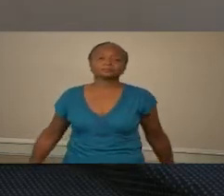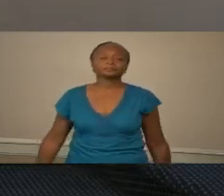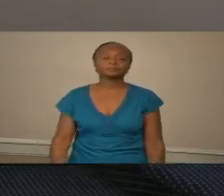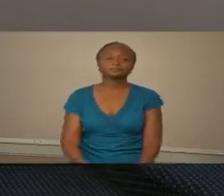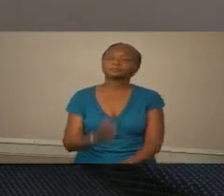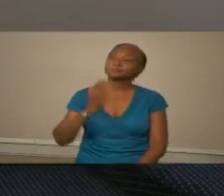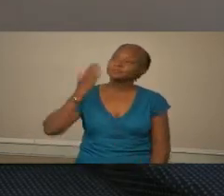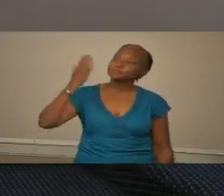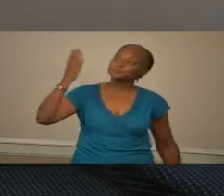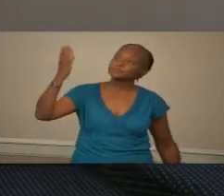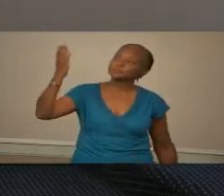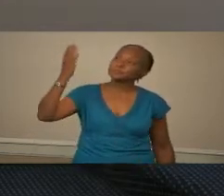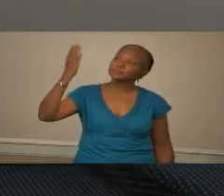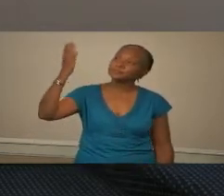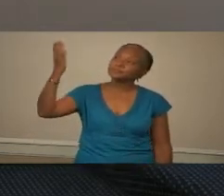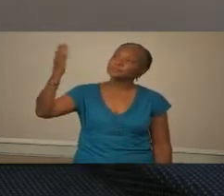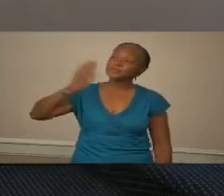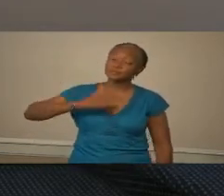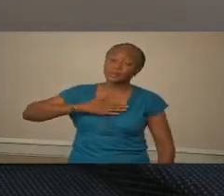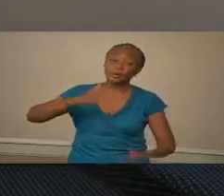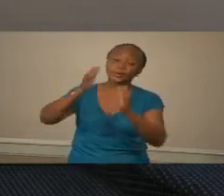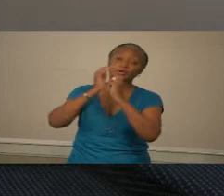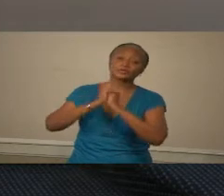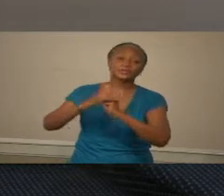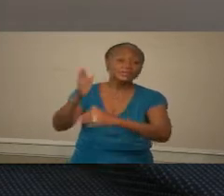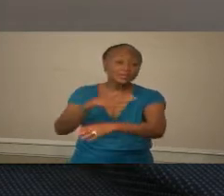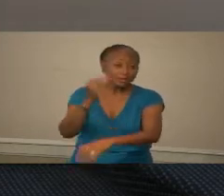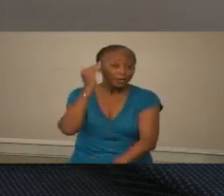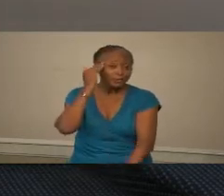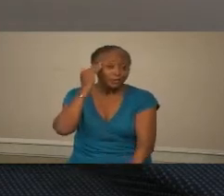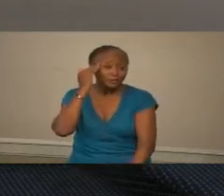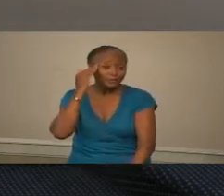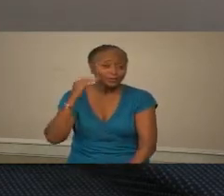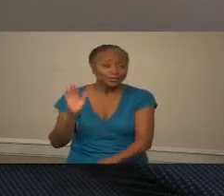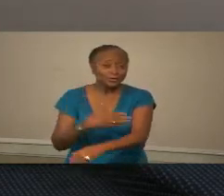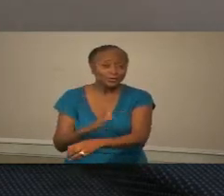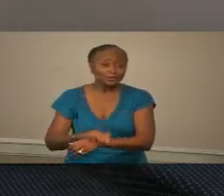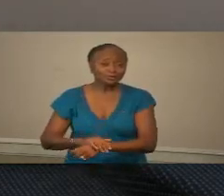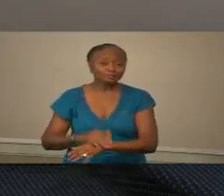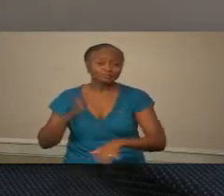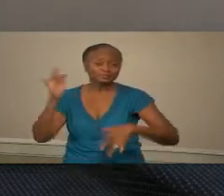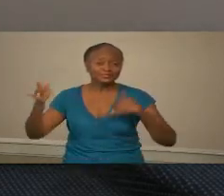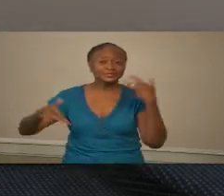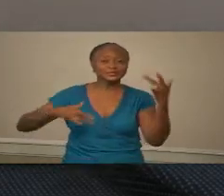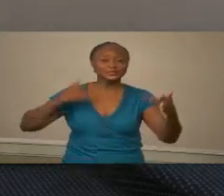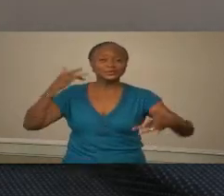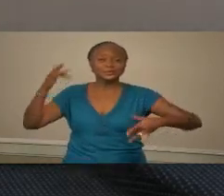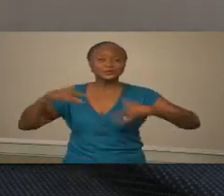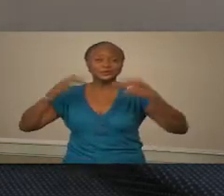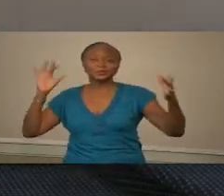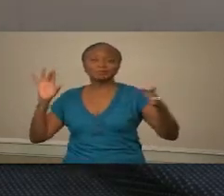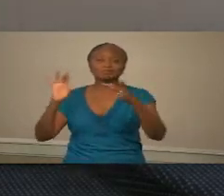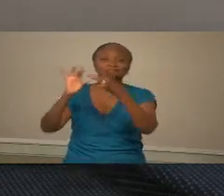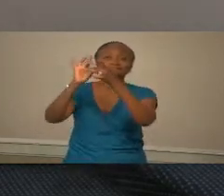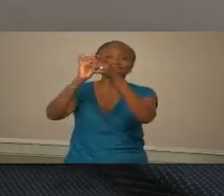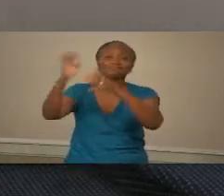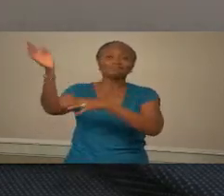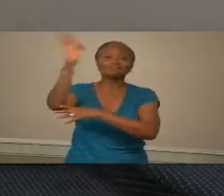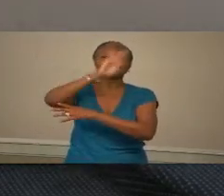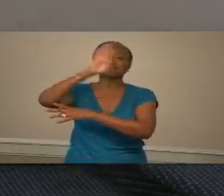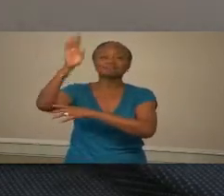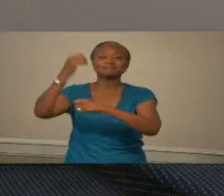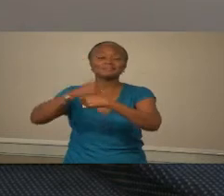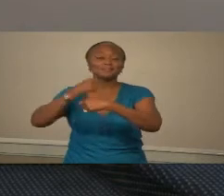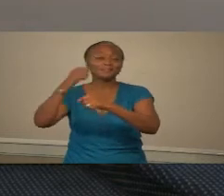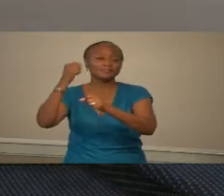oh. Here's my worship. Sing it with me. I know you know it. Take joy in it. Wave your hand. Make